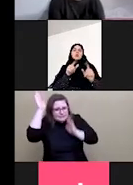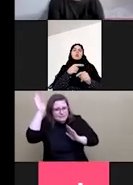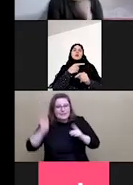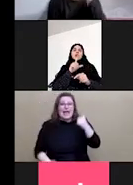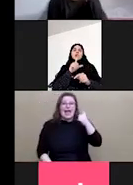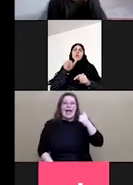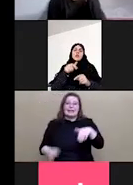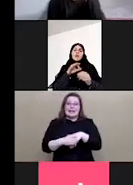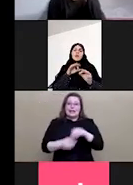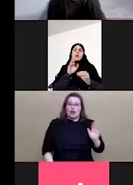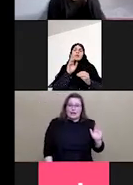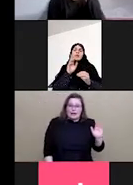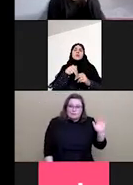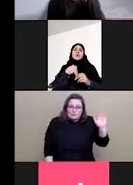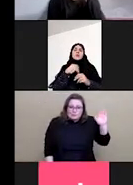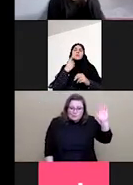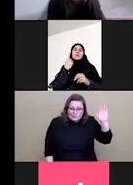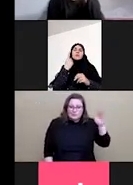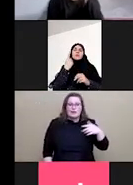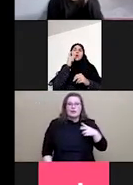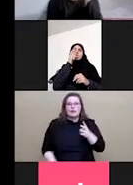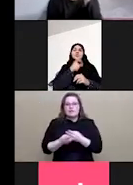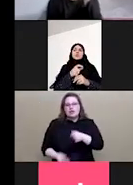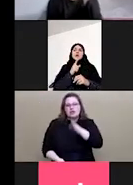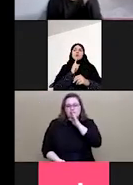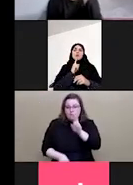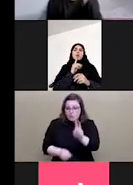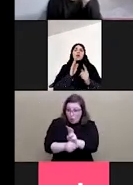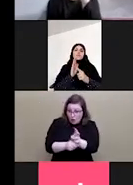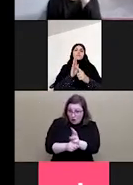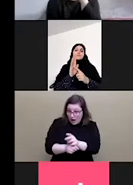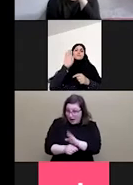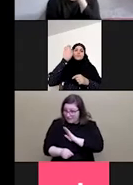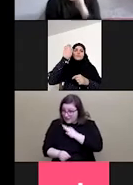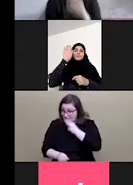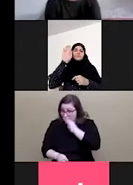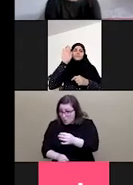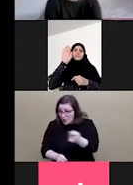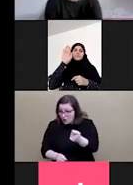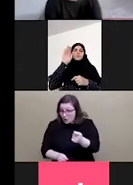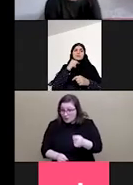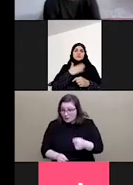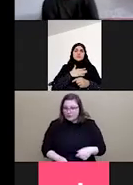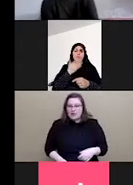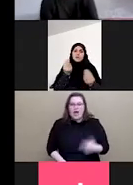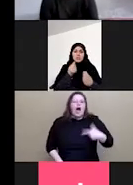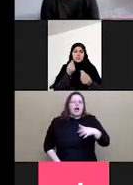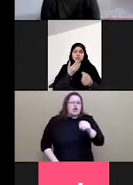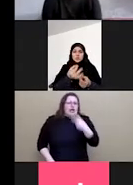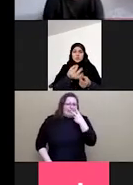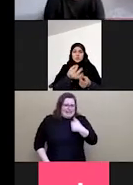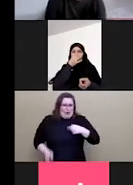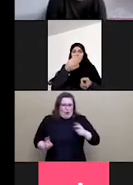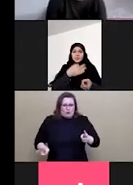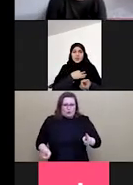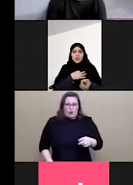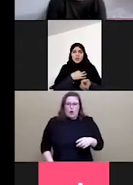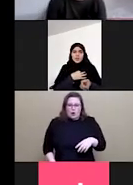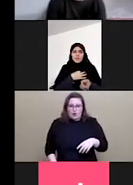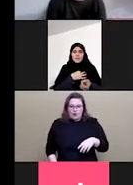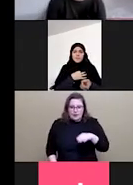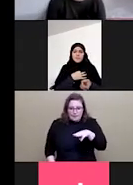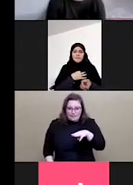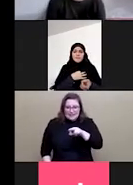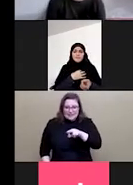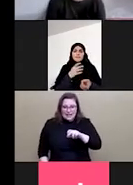his hand, so I just wanted to check whether his name is yes, sorry, Krize? I can see as well. Mr. Kovacevic, isn't it? Yeah,